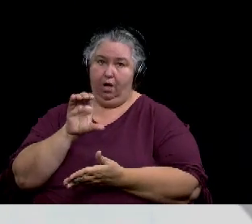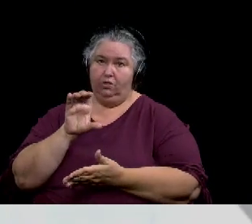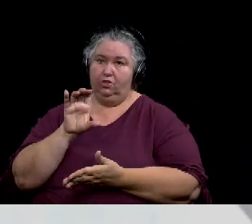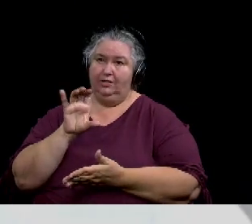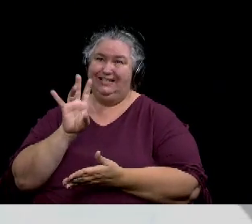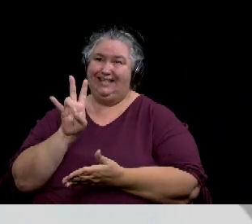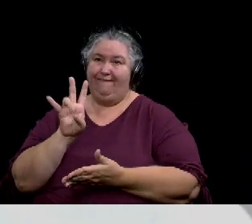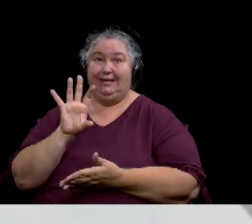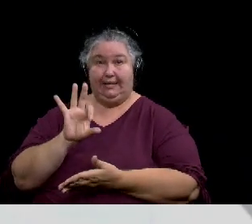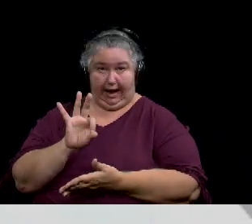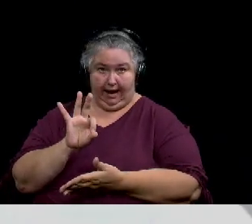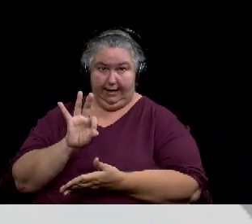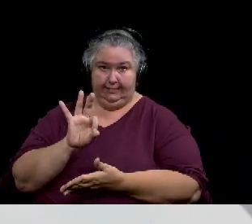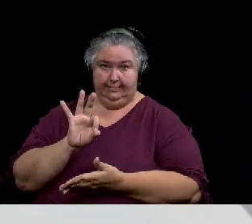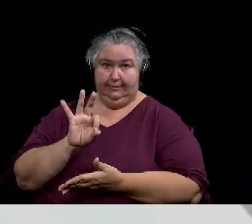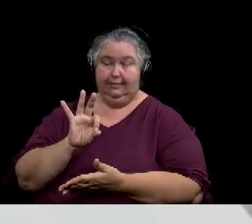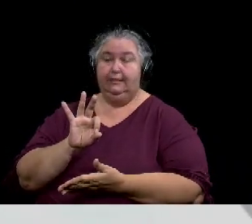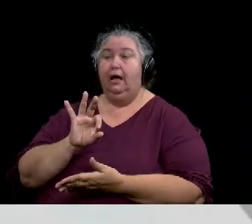8,179.